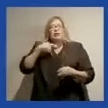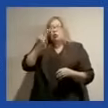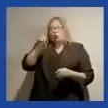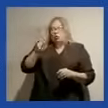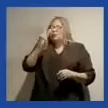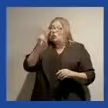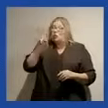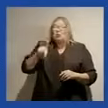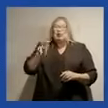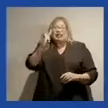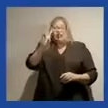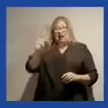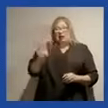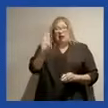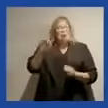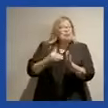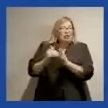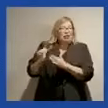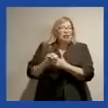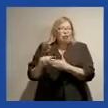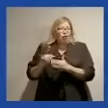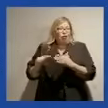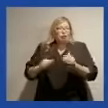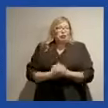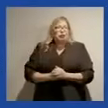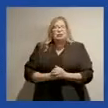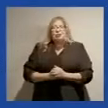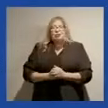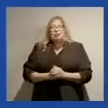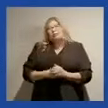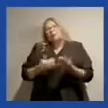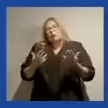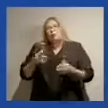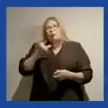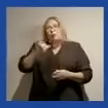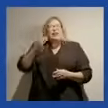means sweeping, and this is a familiar number, a numeric,